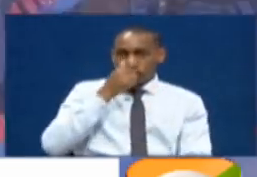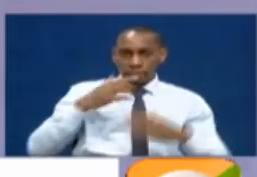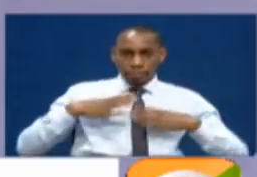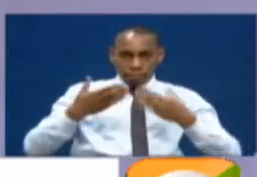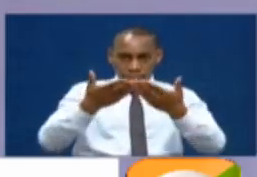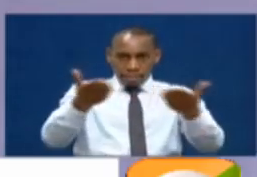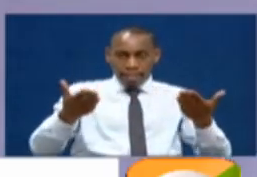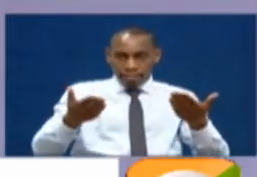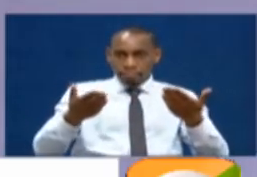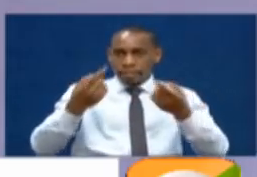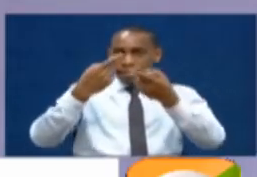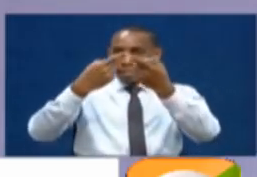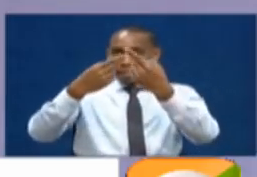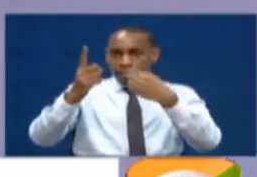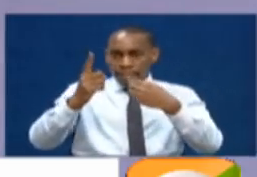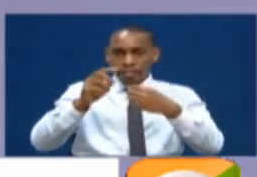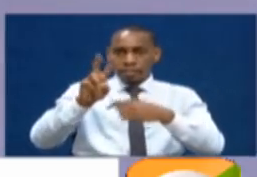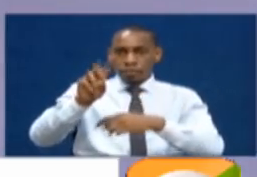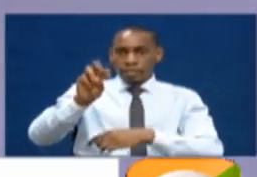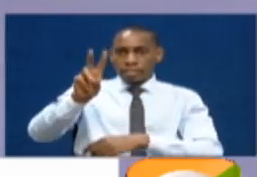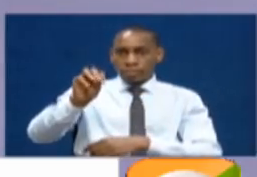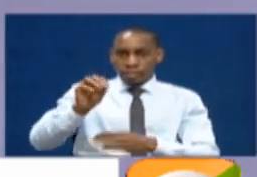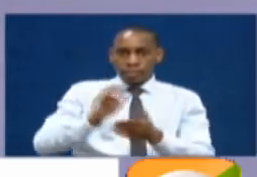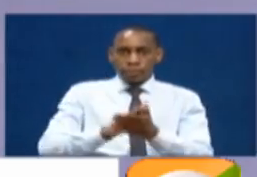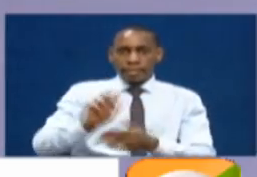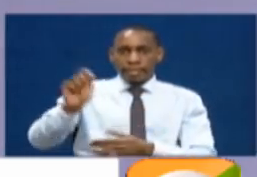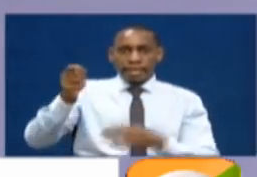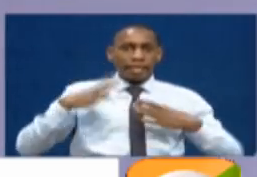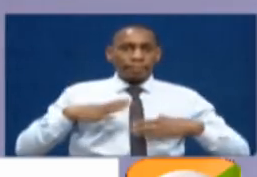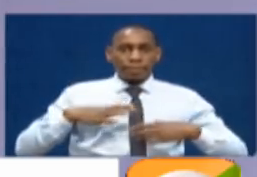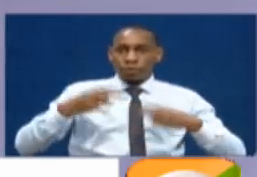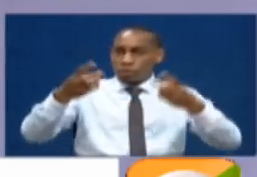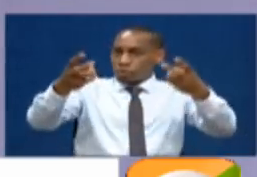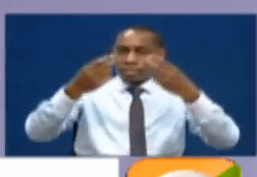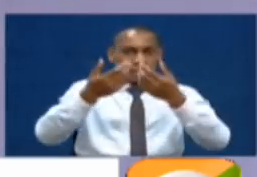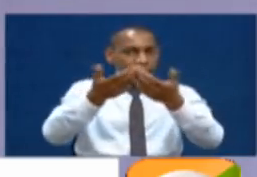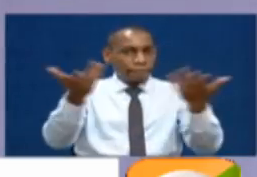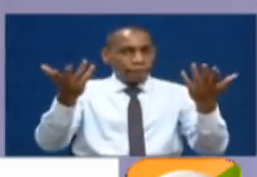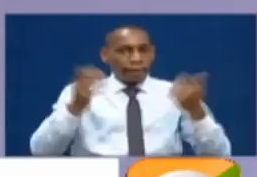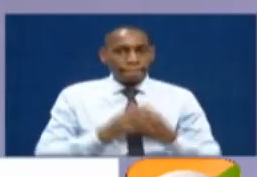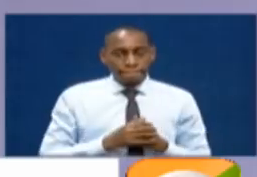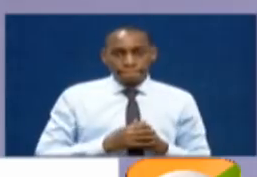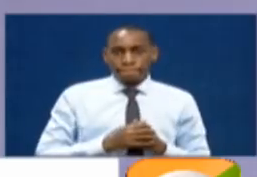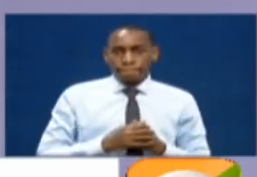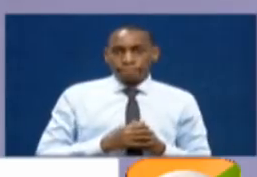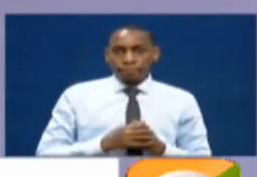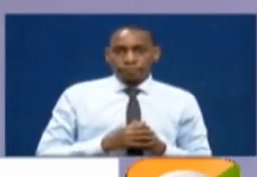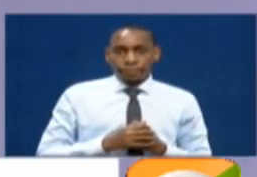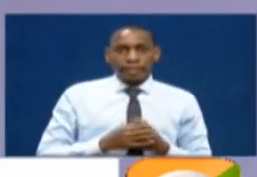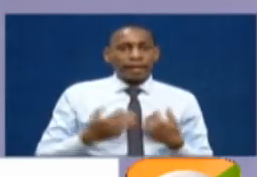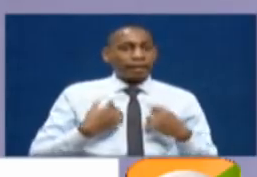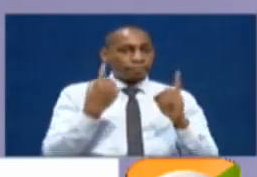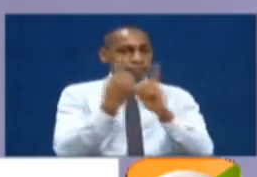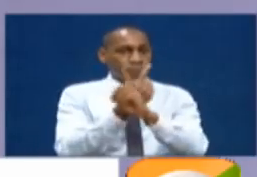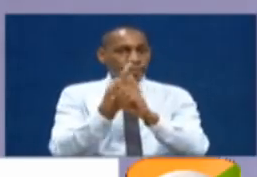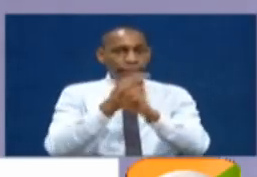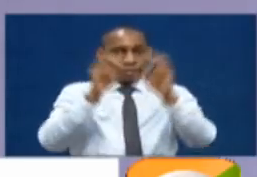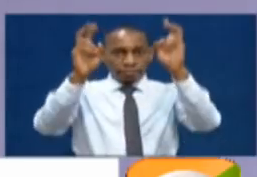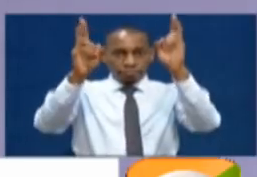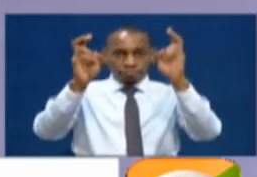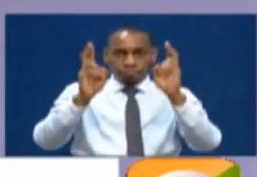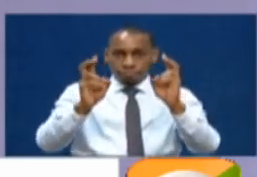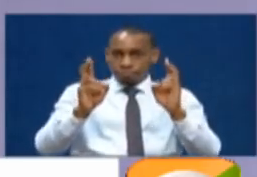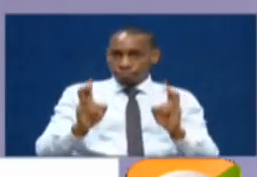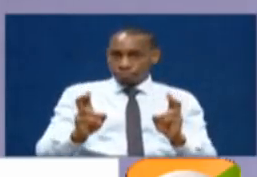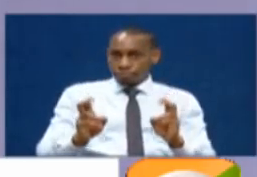2020, and indeed even the Kenyans who are watching from wherever they are. There are several issues, but